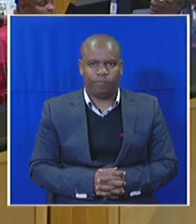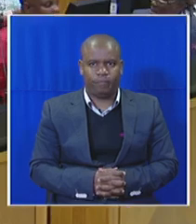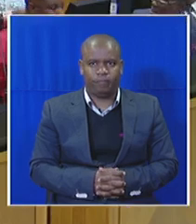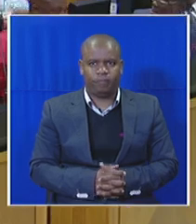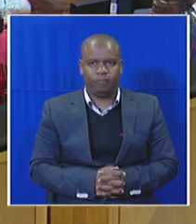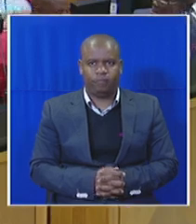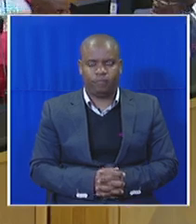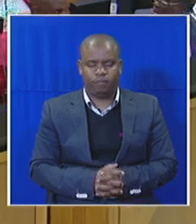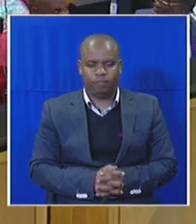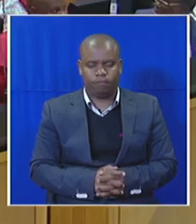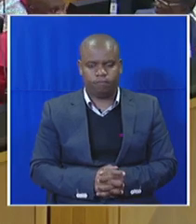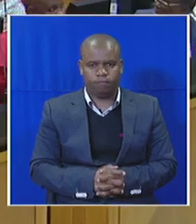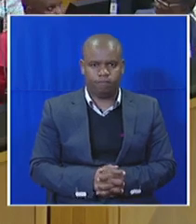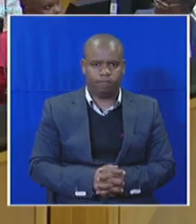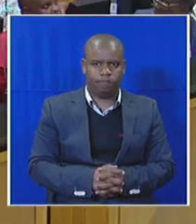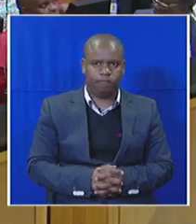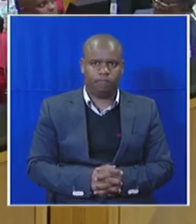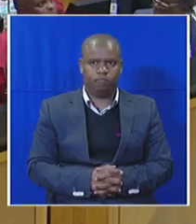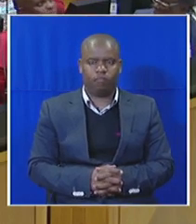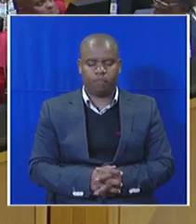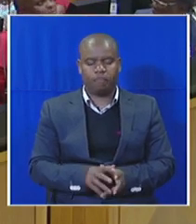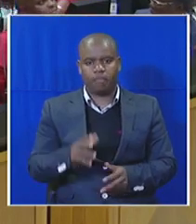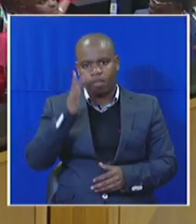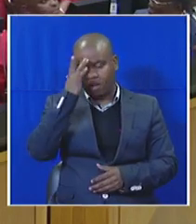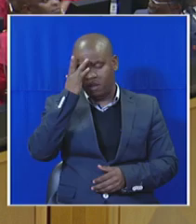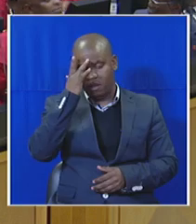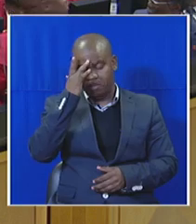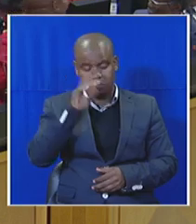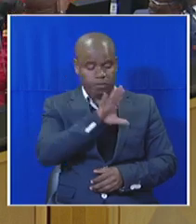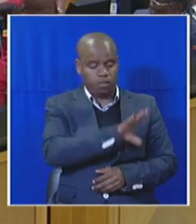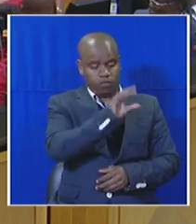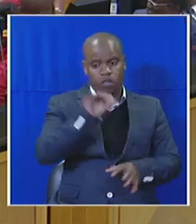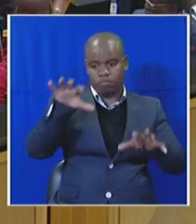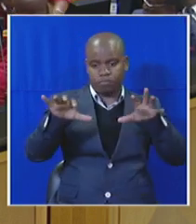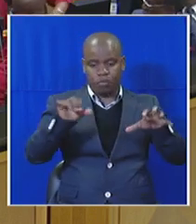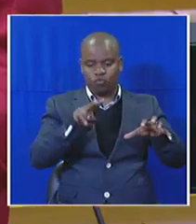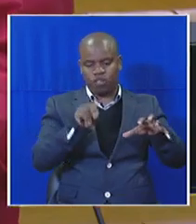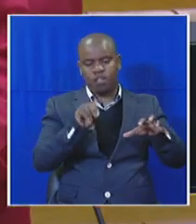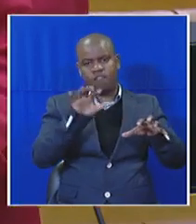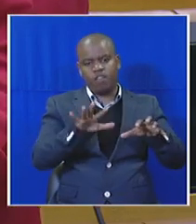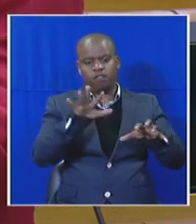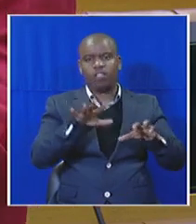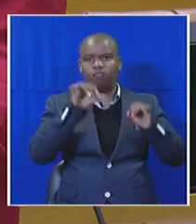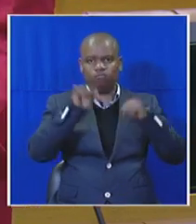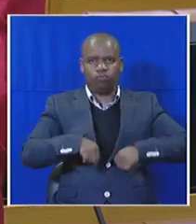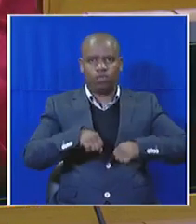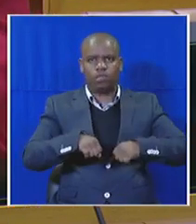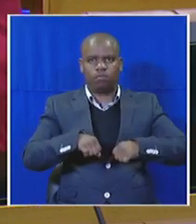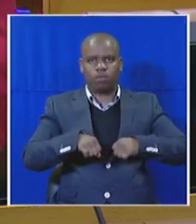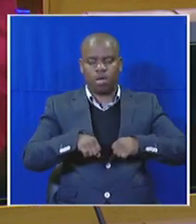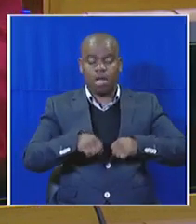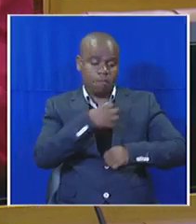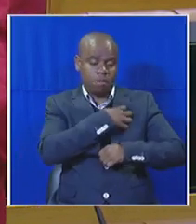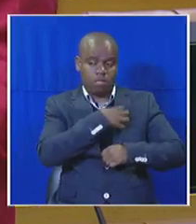part of the NIT session of India-South Africa Joint Ministerial Commission of May 2015 was assurance by the Minister